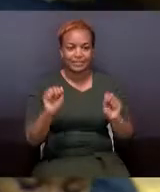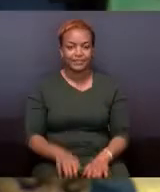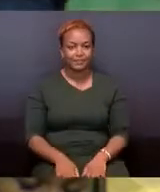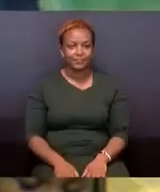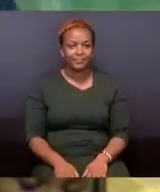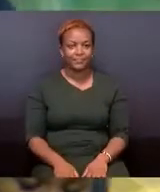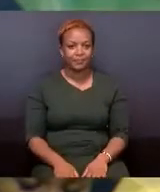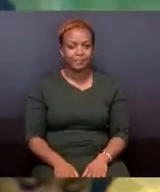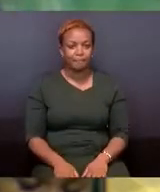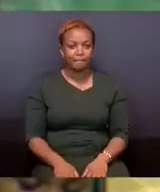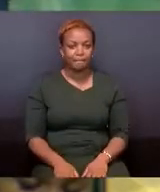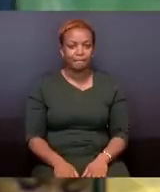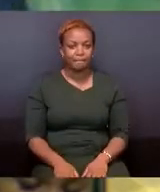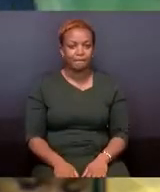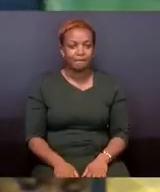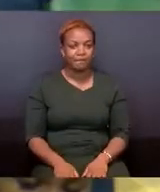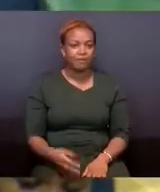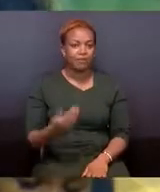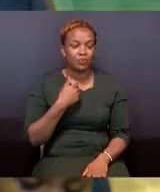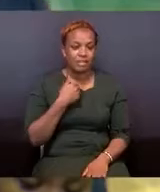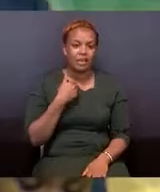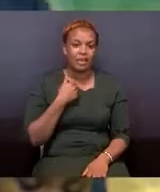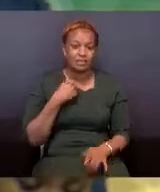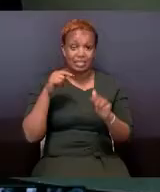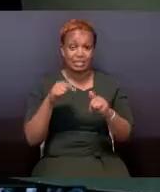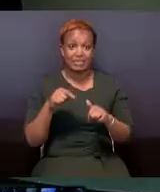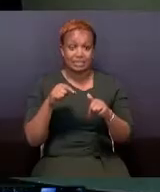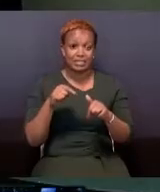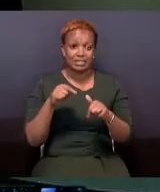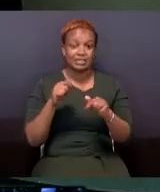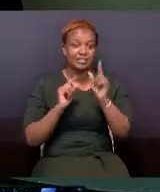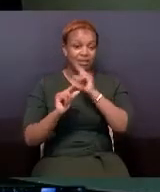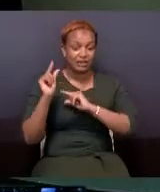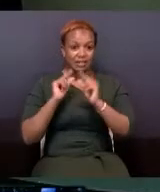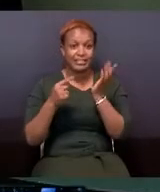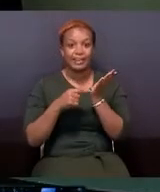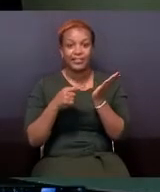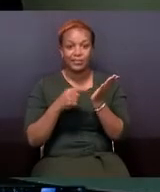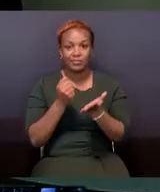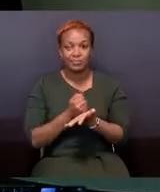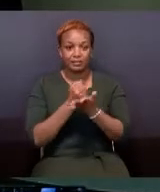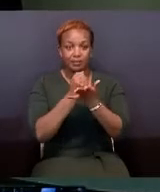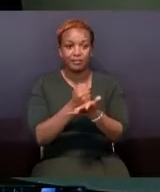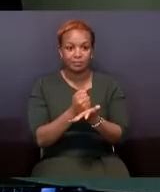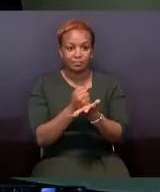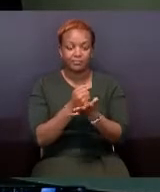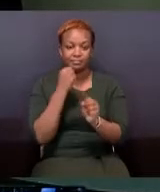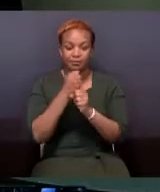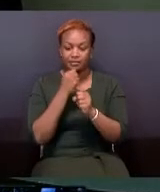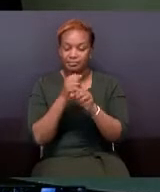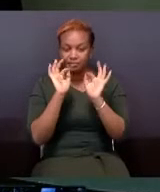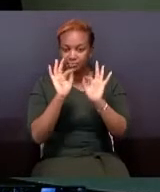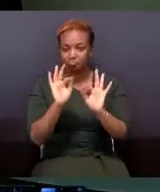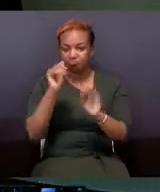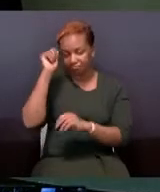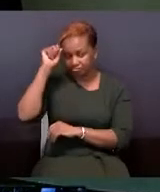I think that confirms the message that this generation resonates with, that technology helps you to work smart without